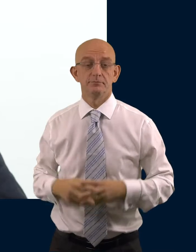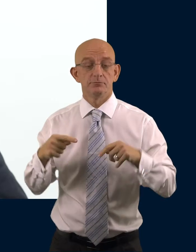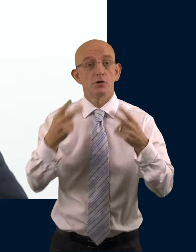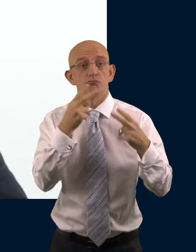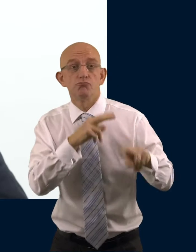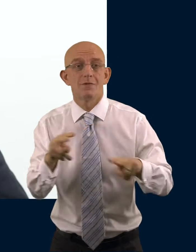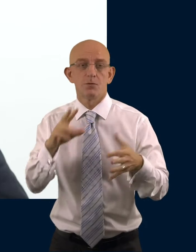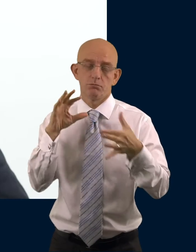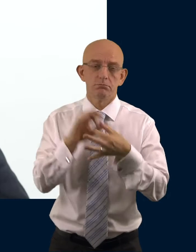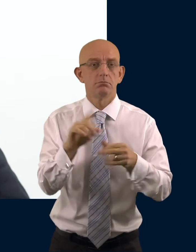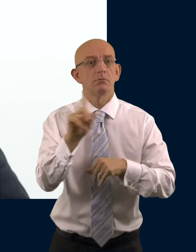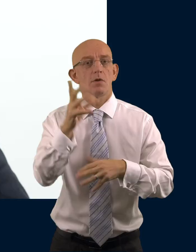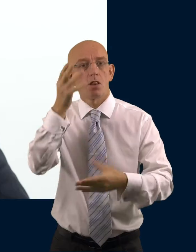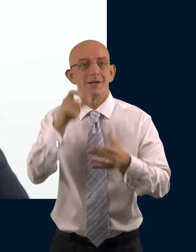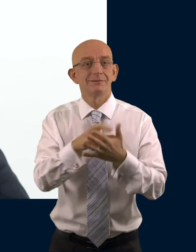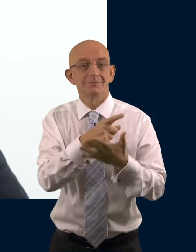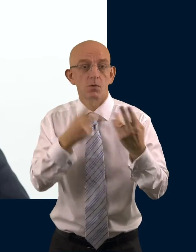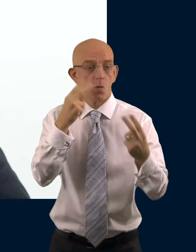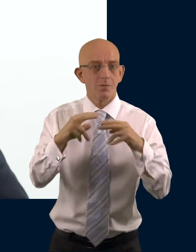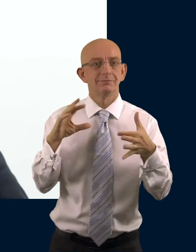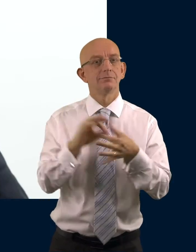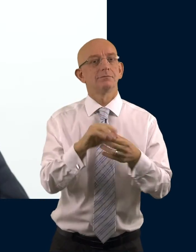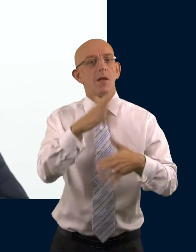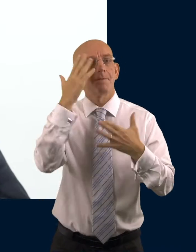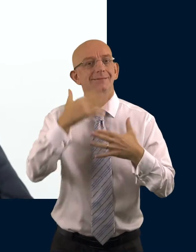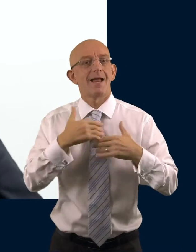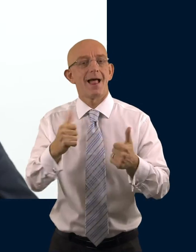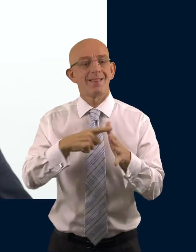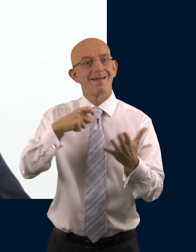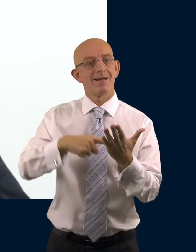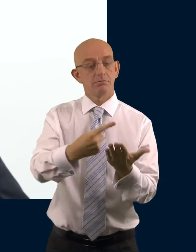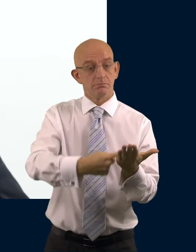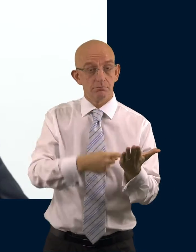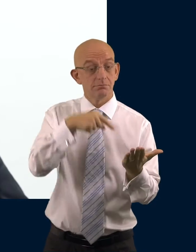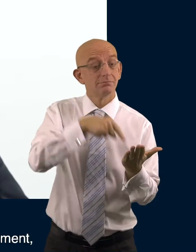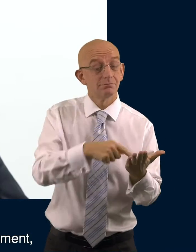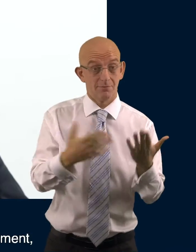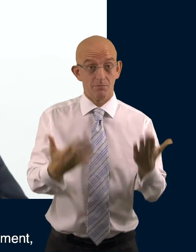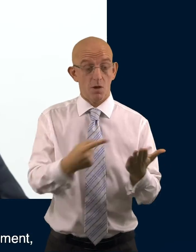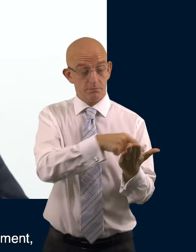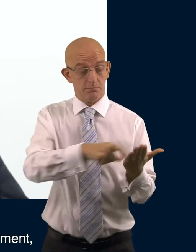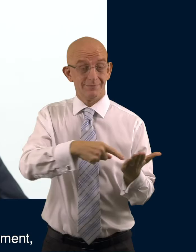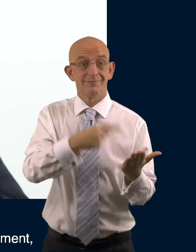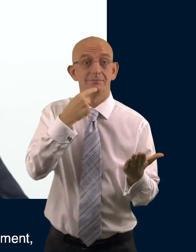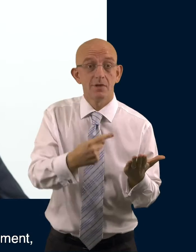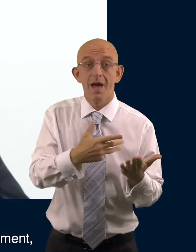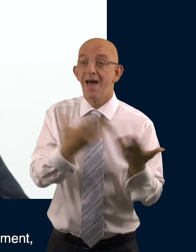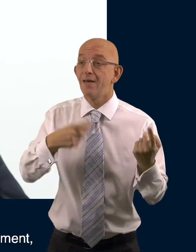The review is about learning disabilities and autism in the Mental Health Act. The Act